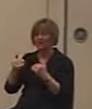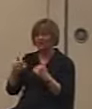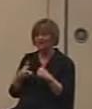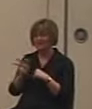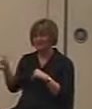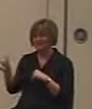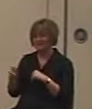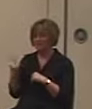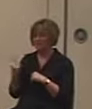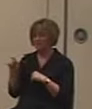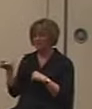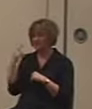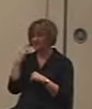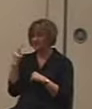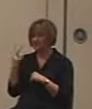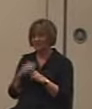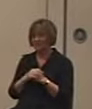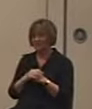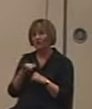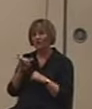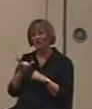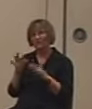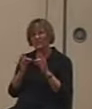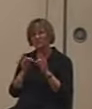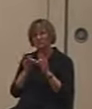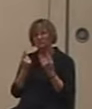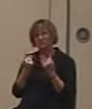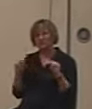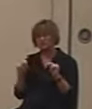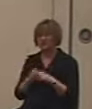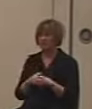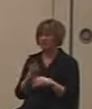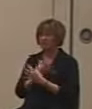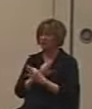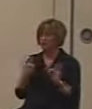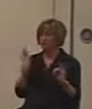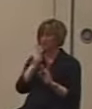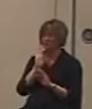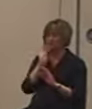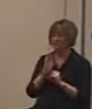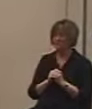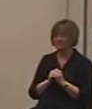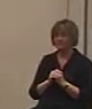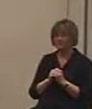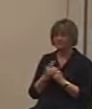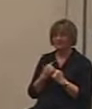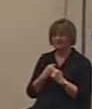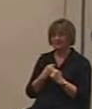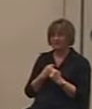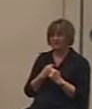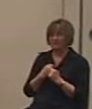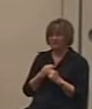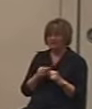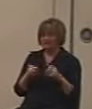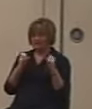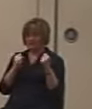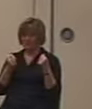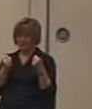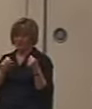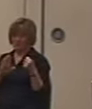that he sees and says, well, that's worth a try. A free beer is worth, he's coming down, so he's like, I'm going to step on the gas and try that